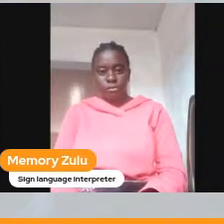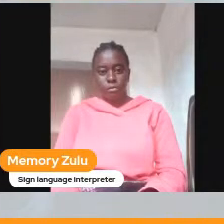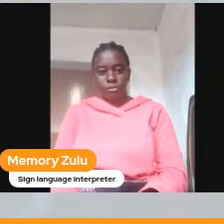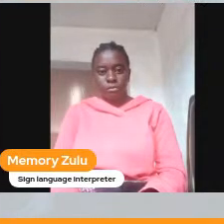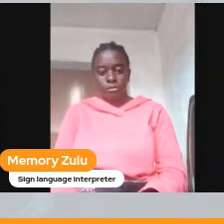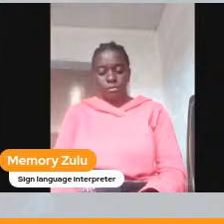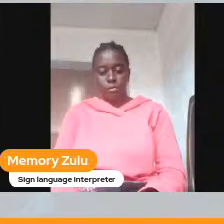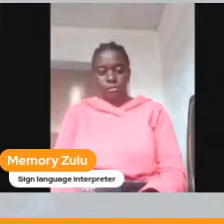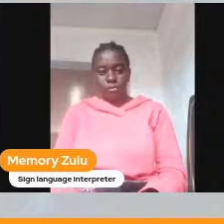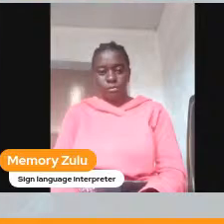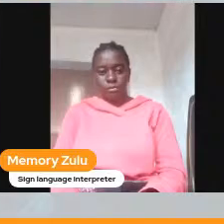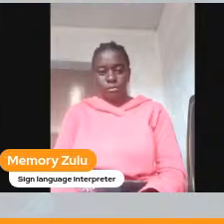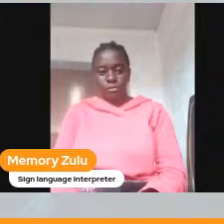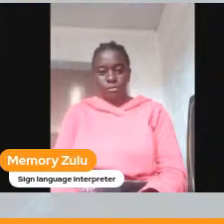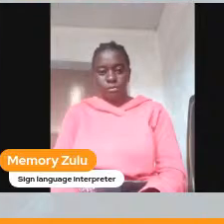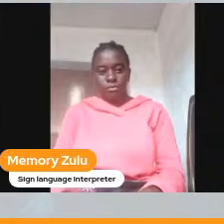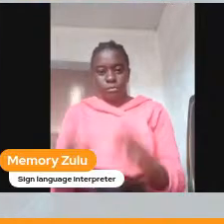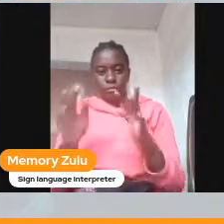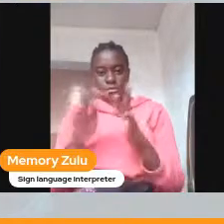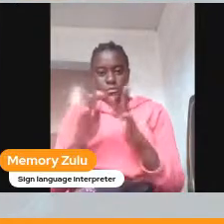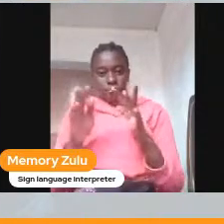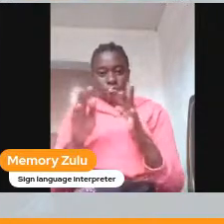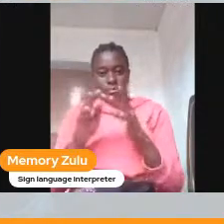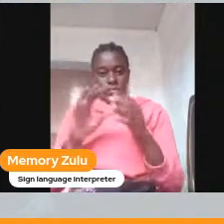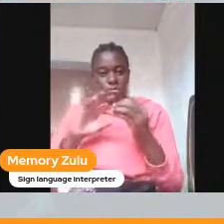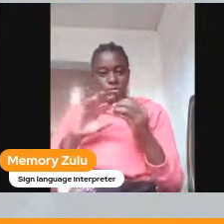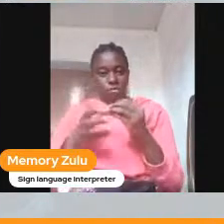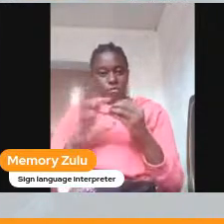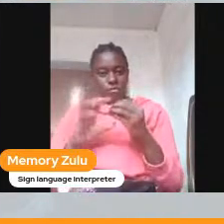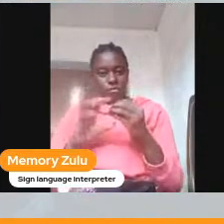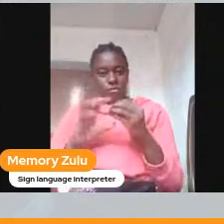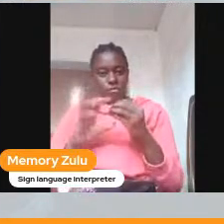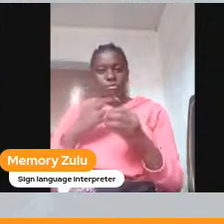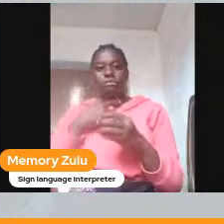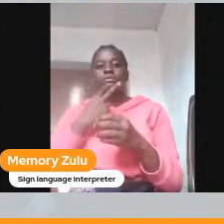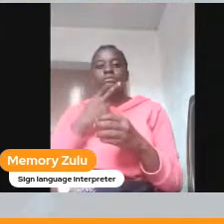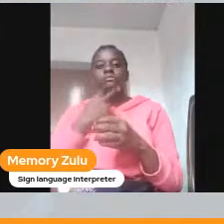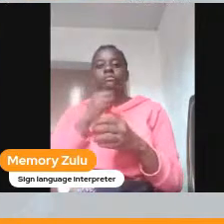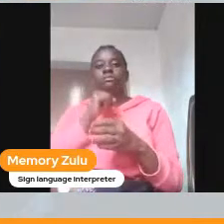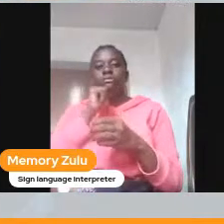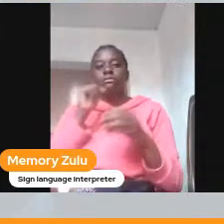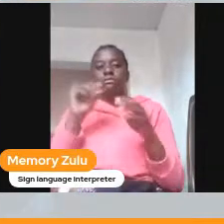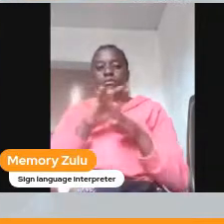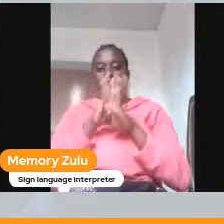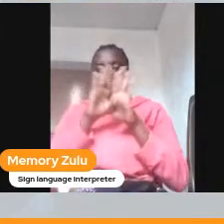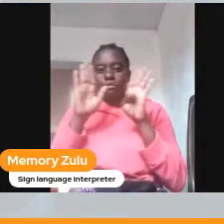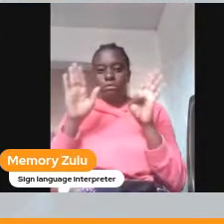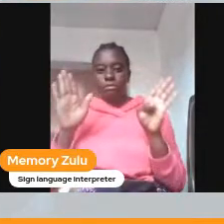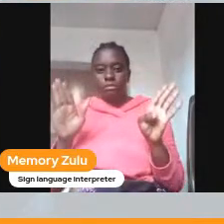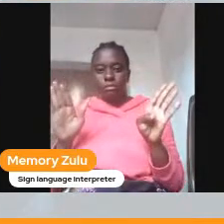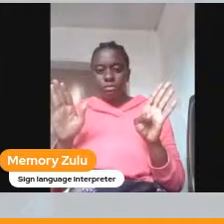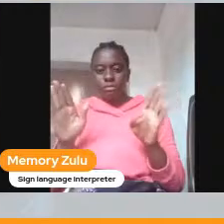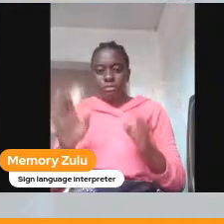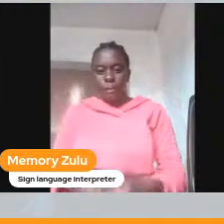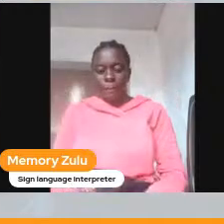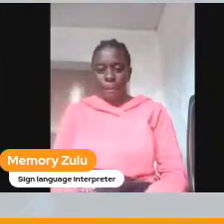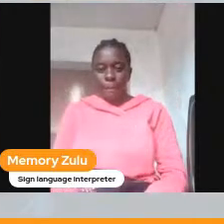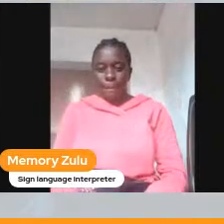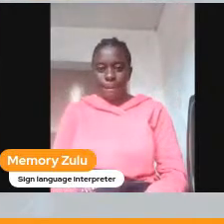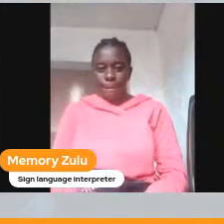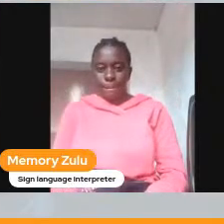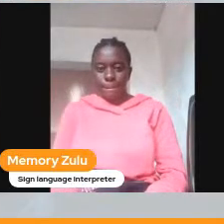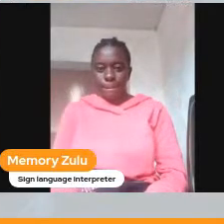maybe positive, let's adhere to the treatment so that we reduce the spread of infections.